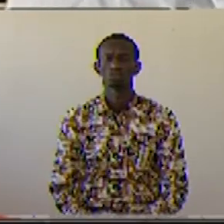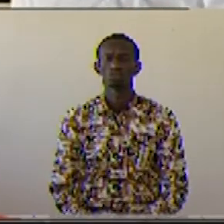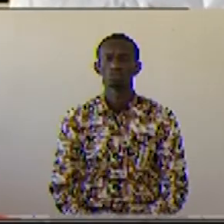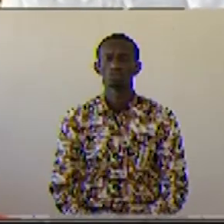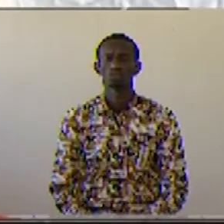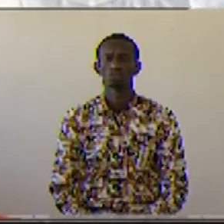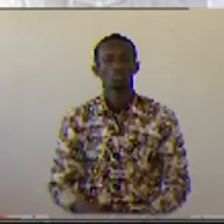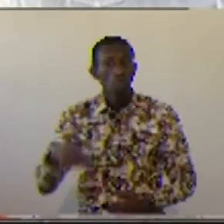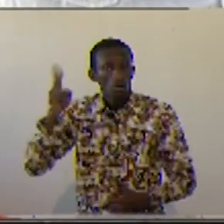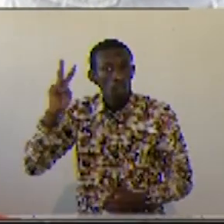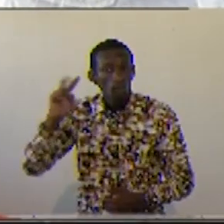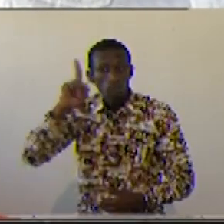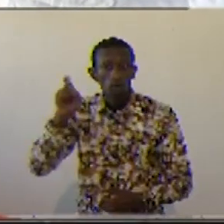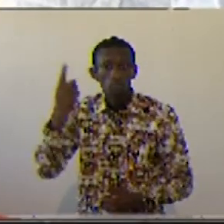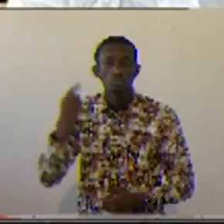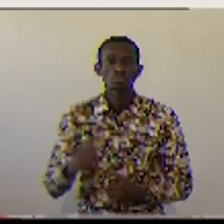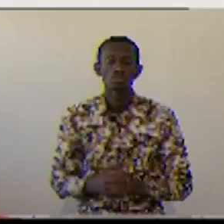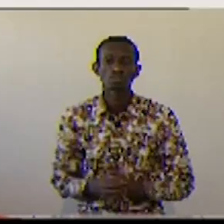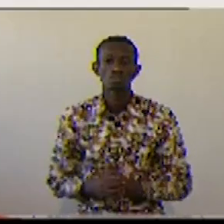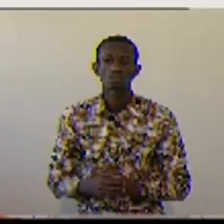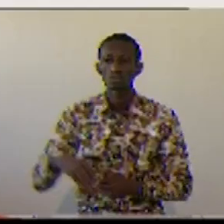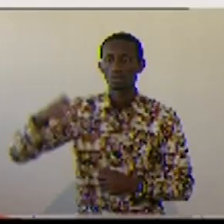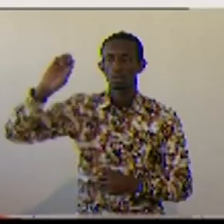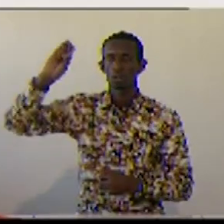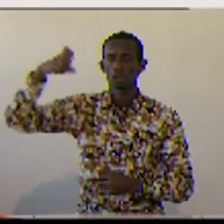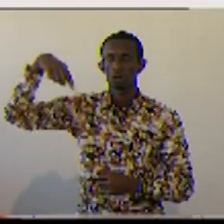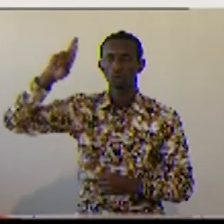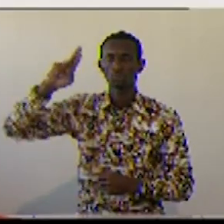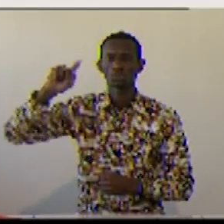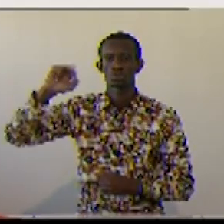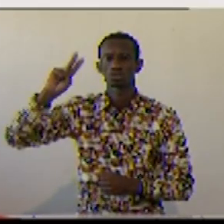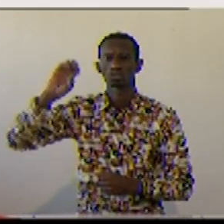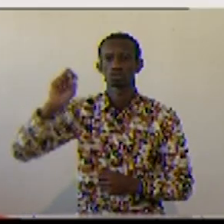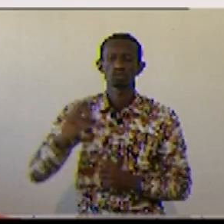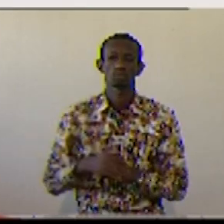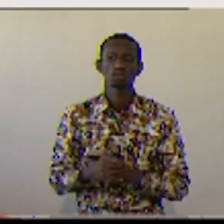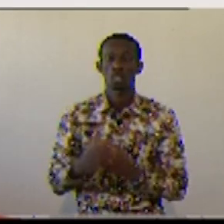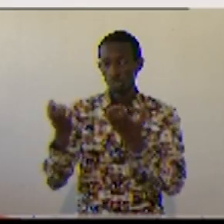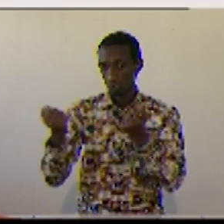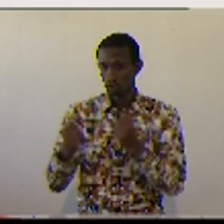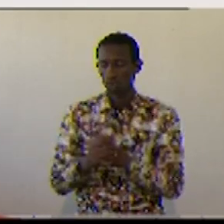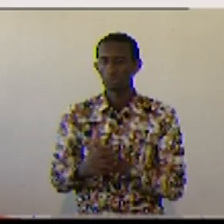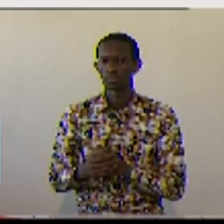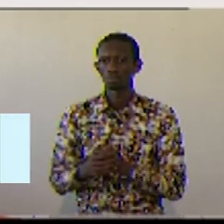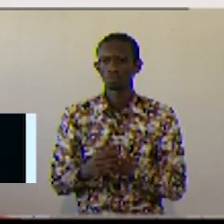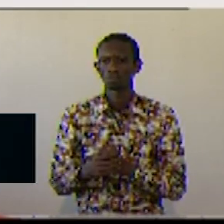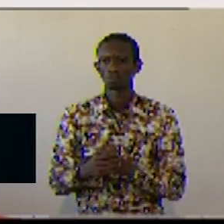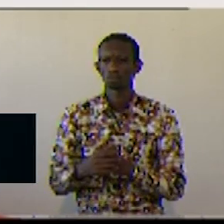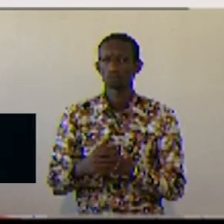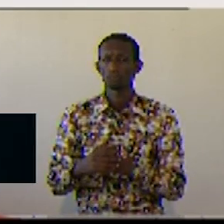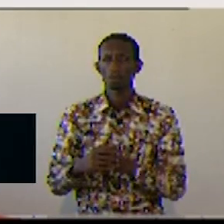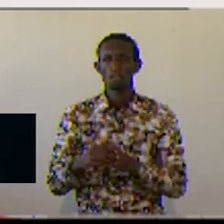Answer for the first equation. We have dilute hydrochloric acid reacting with